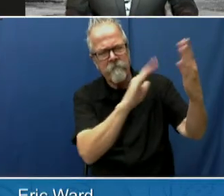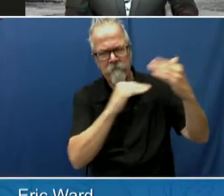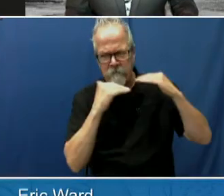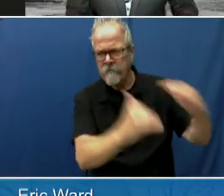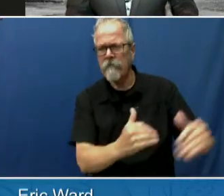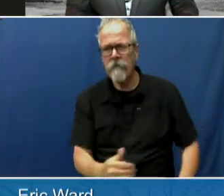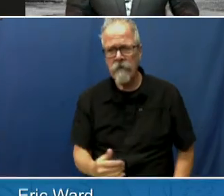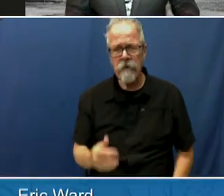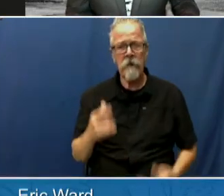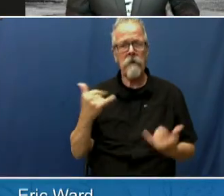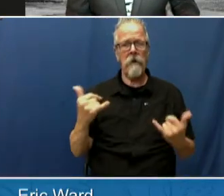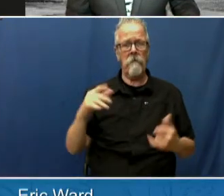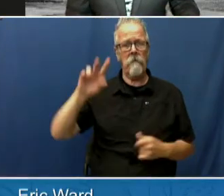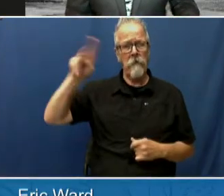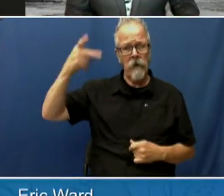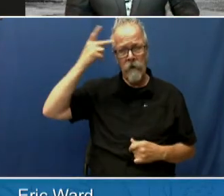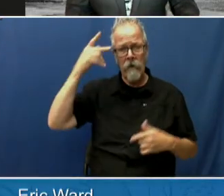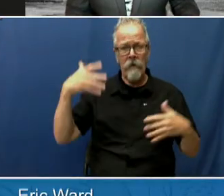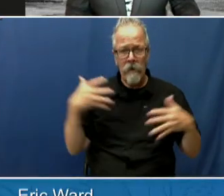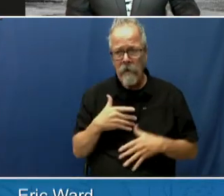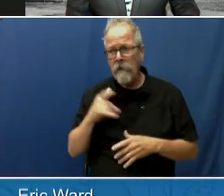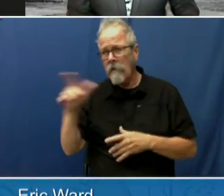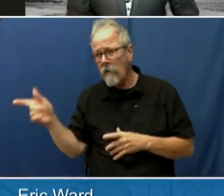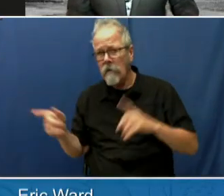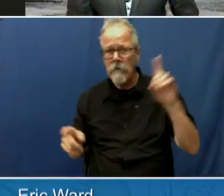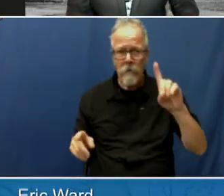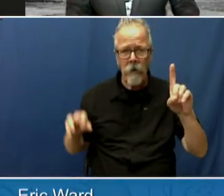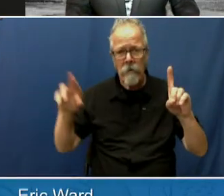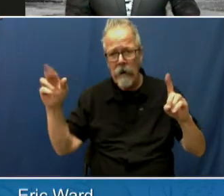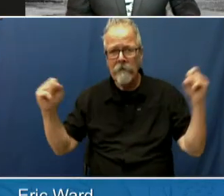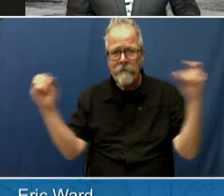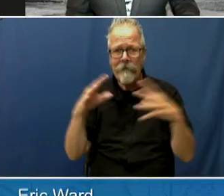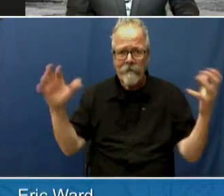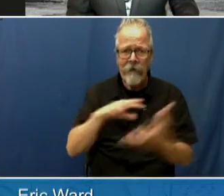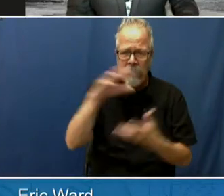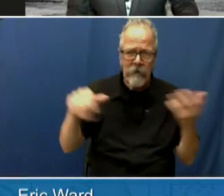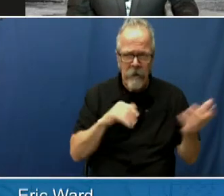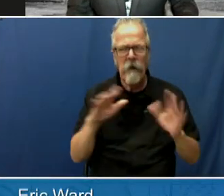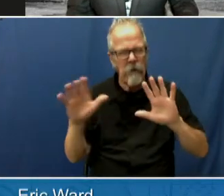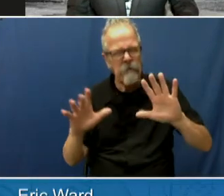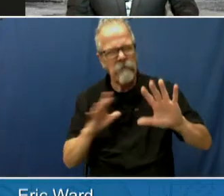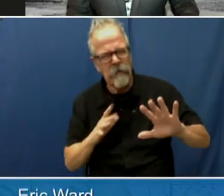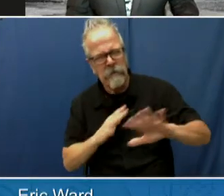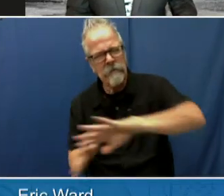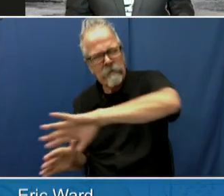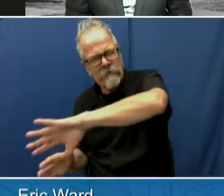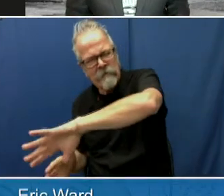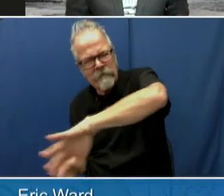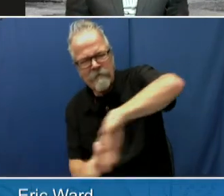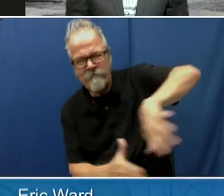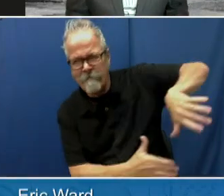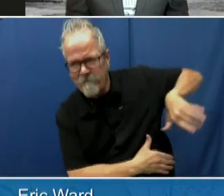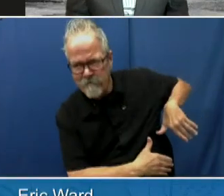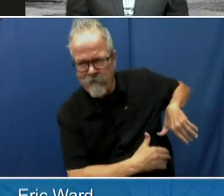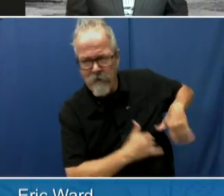and division and build something much stronger, more inclusive, and more